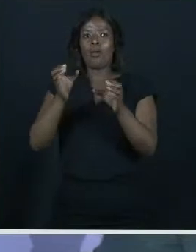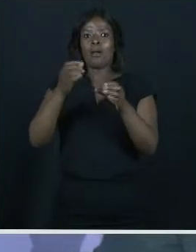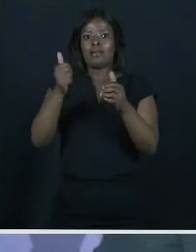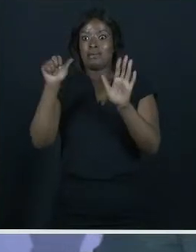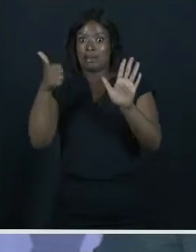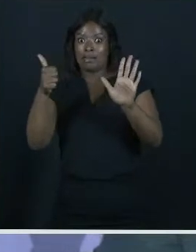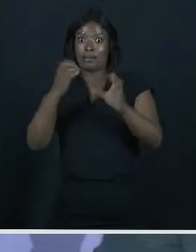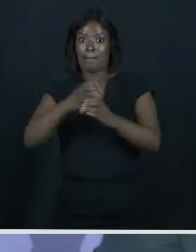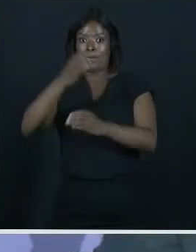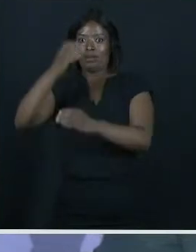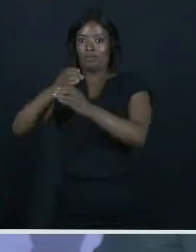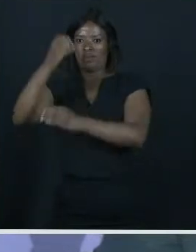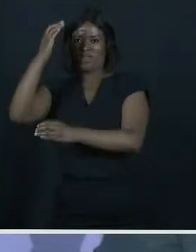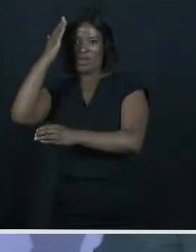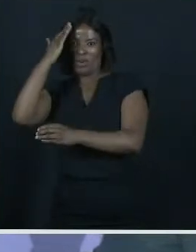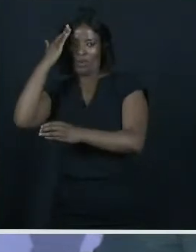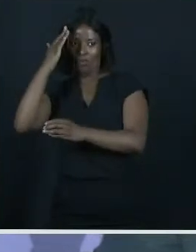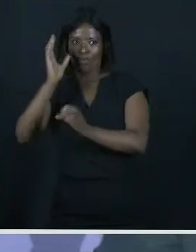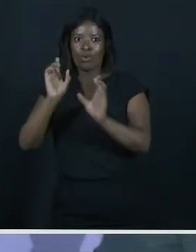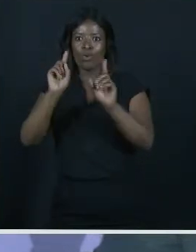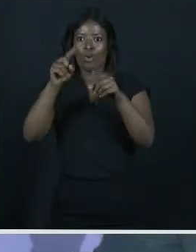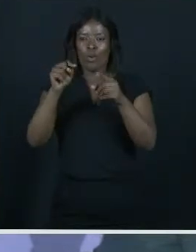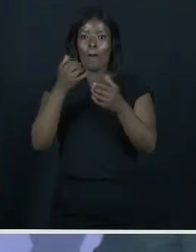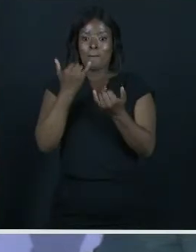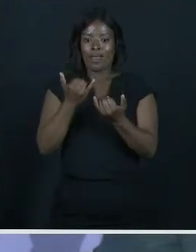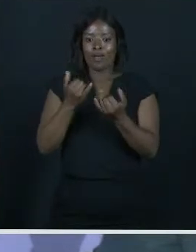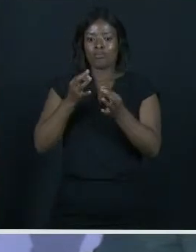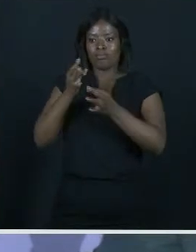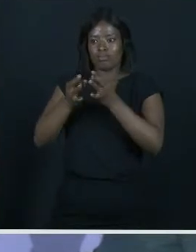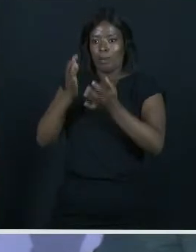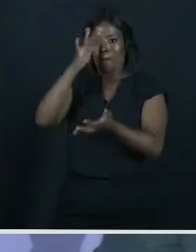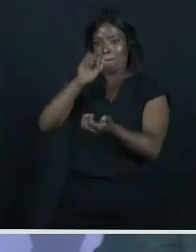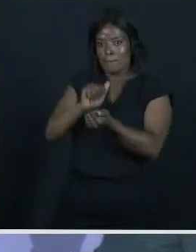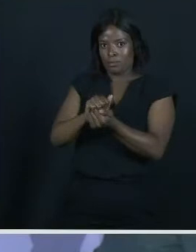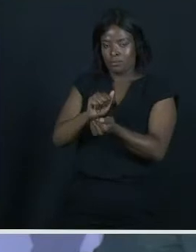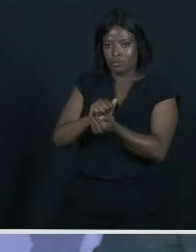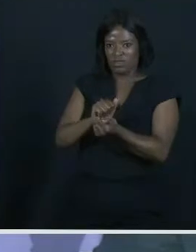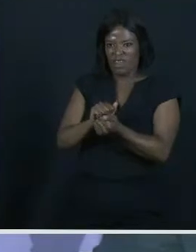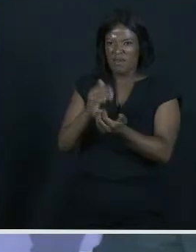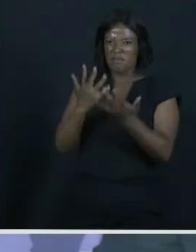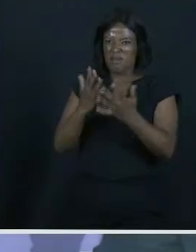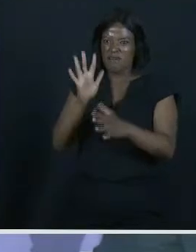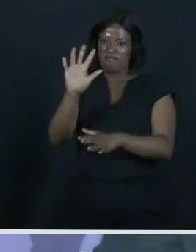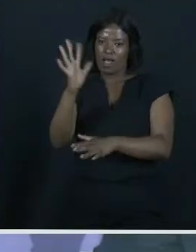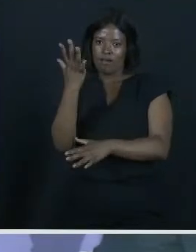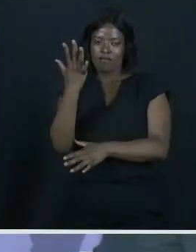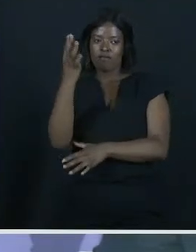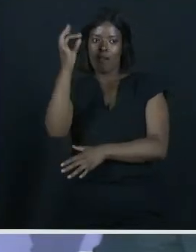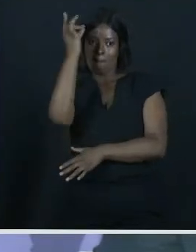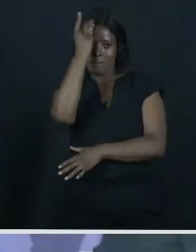that we are going to be brief, if we can, 5 minutes at most.